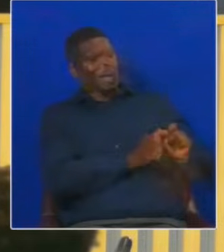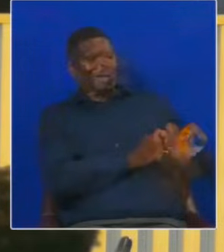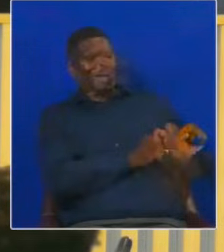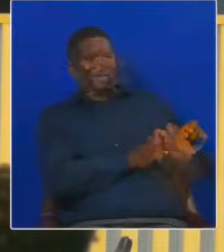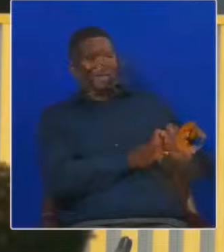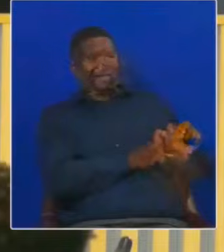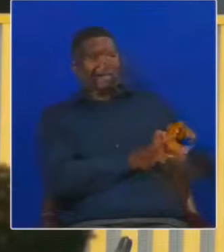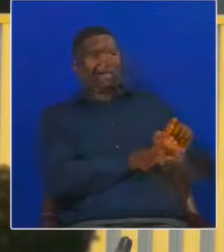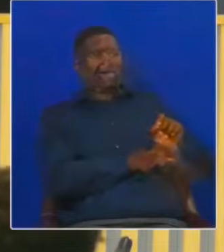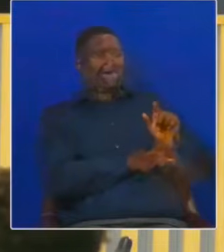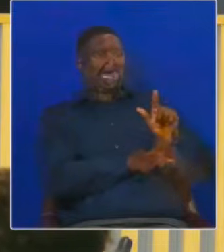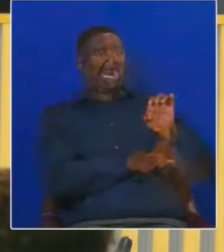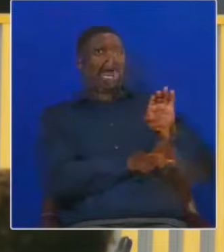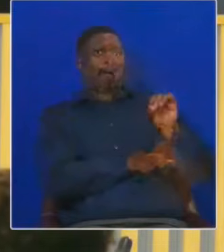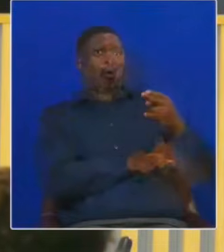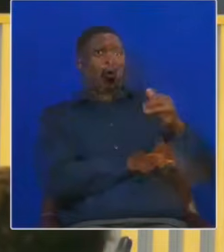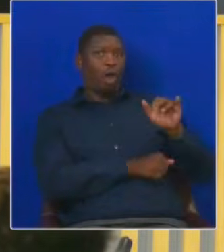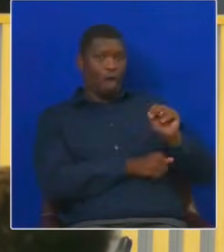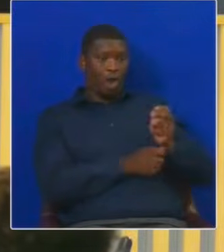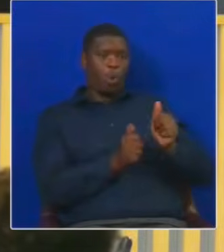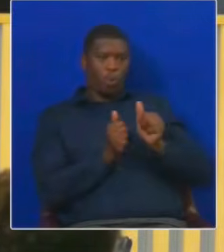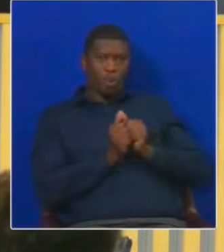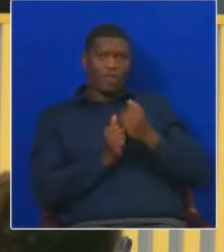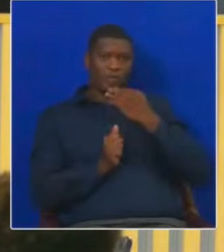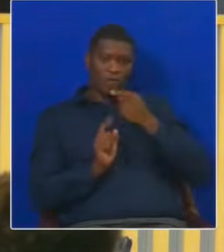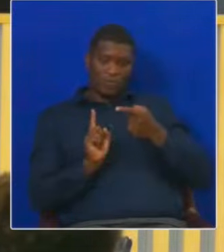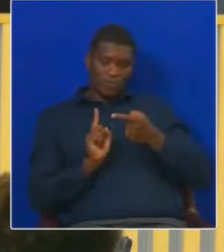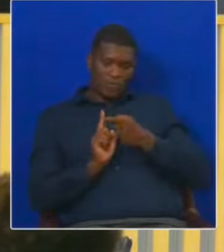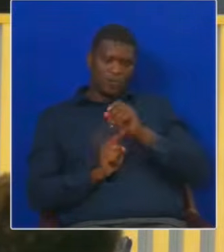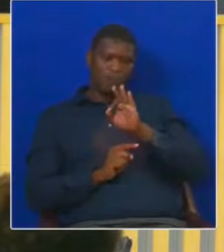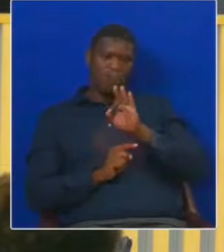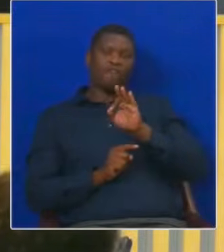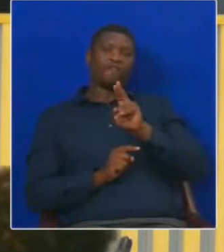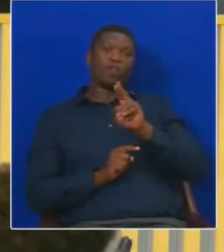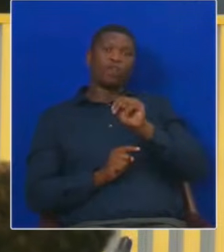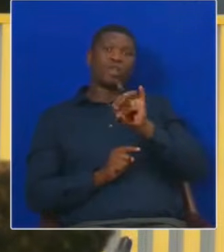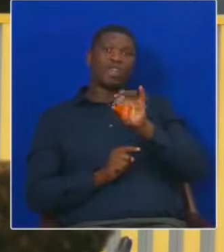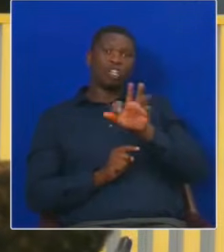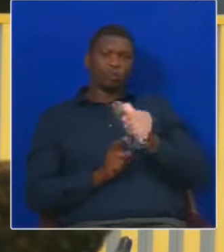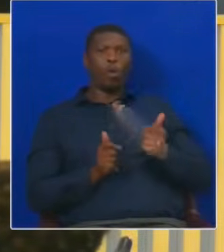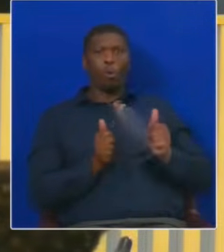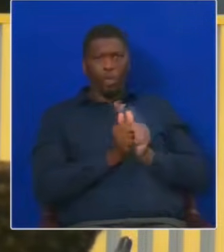Nyangule, where upon arrival at a house in Standerton,